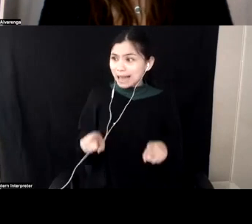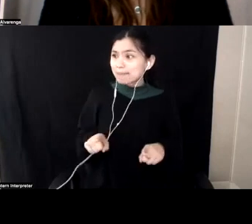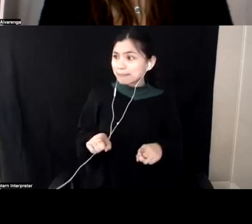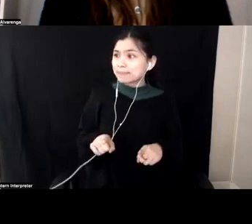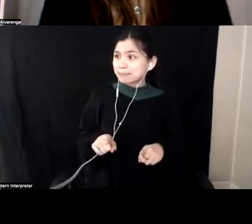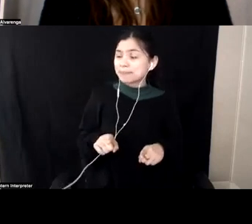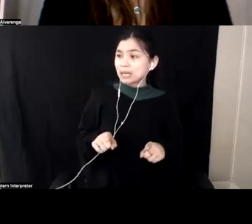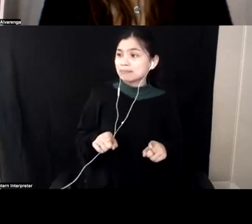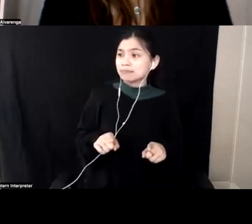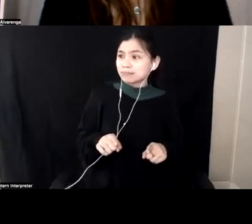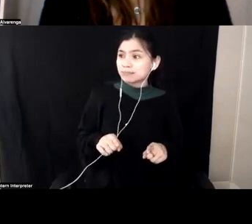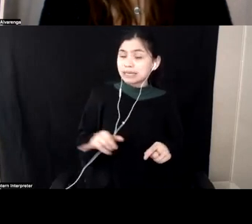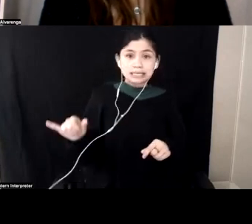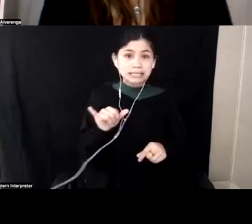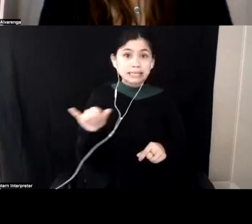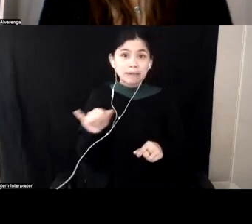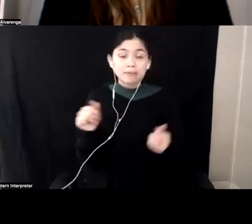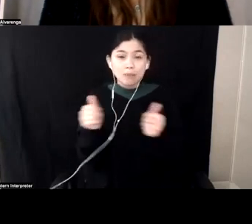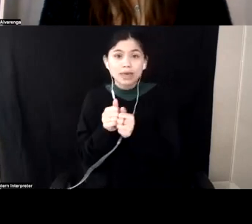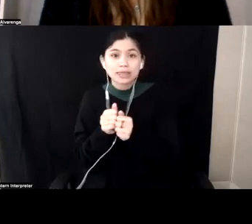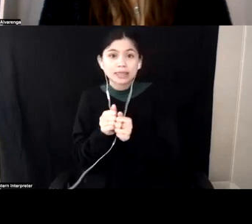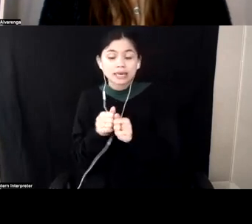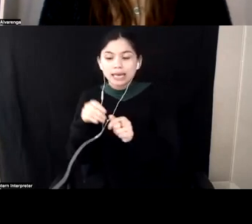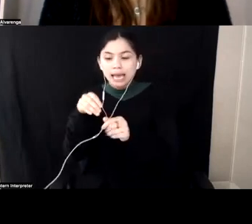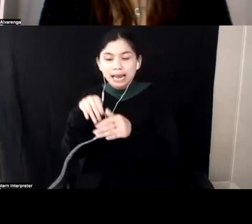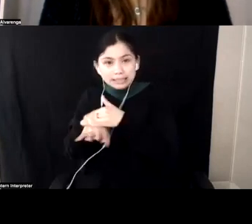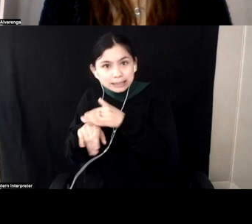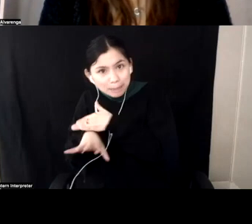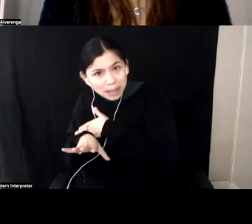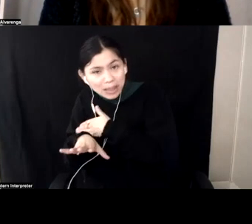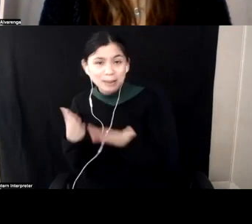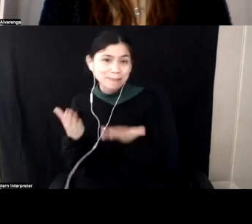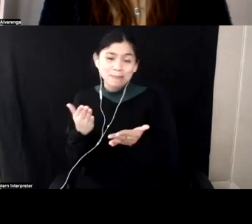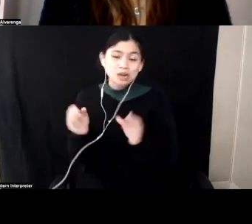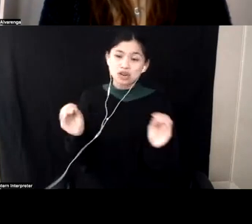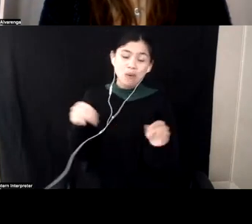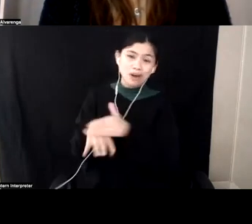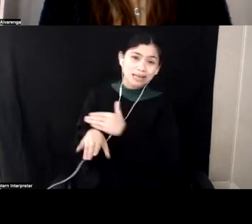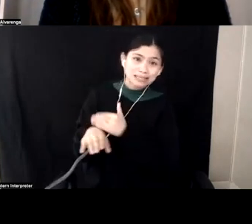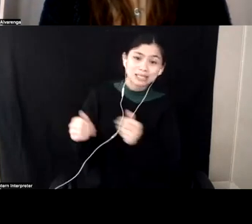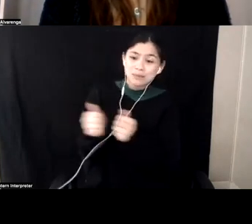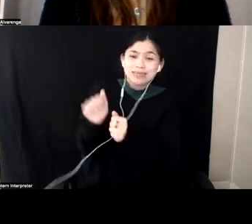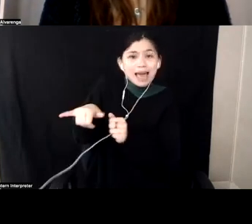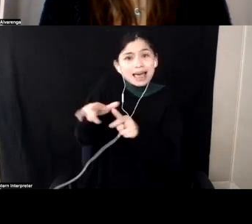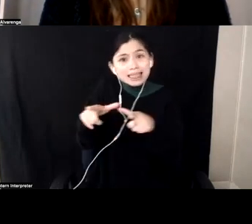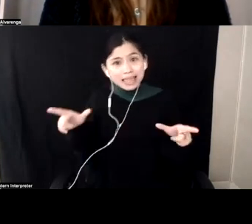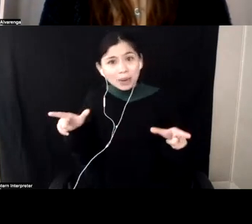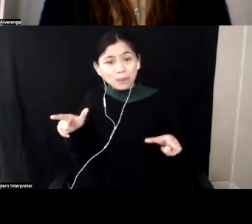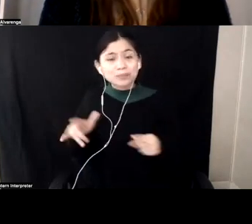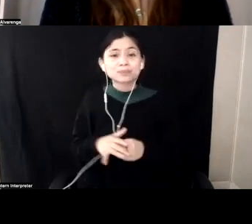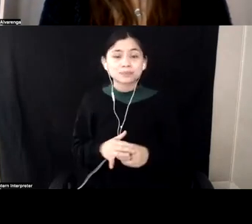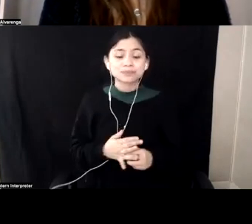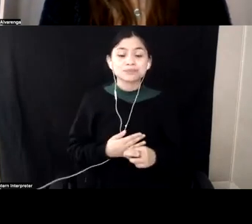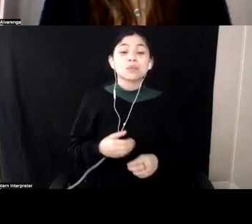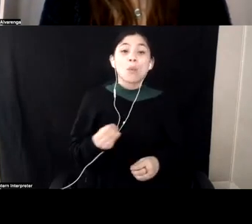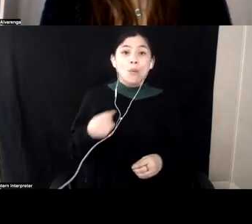also because of access. So I struggled to try to